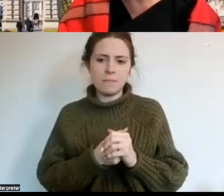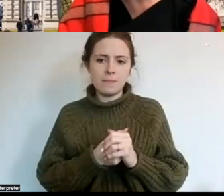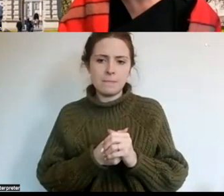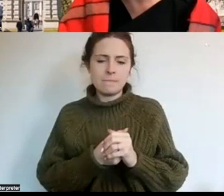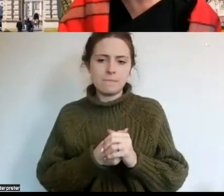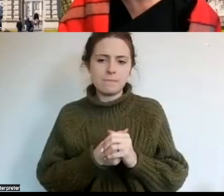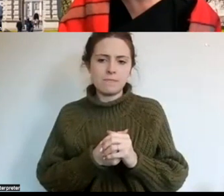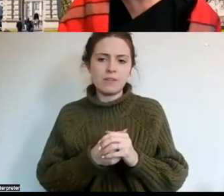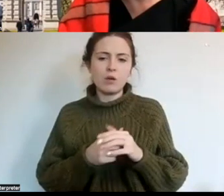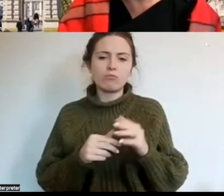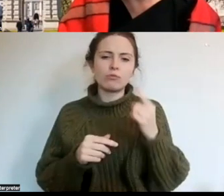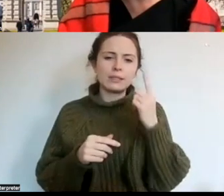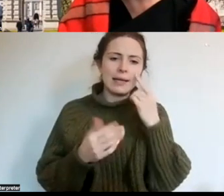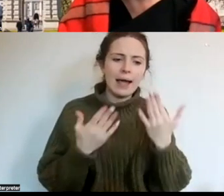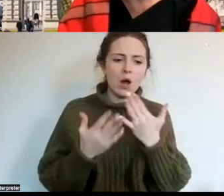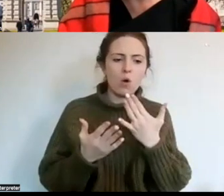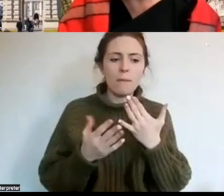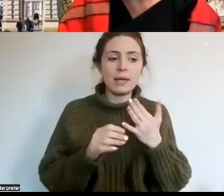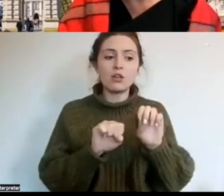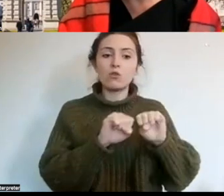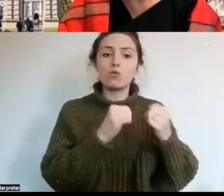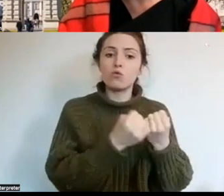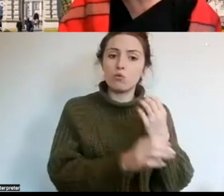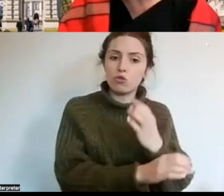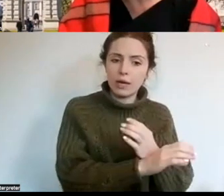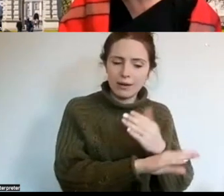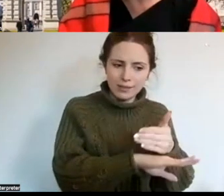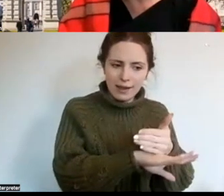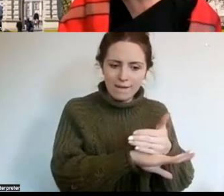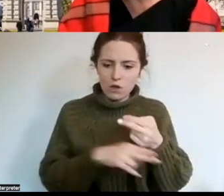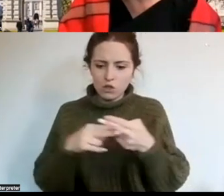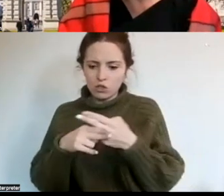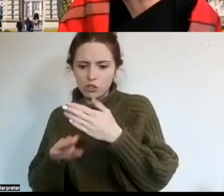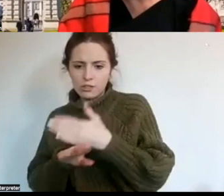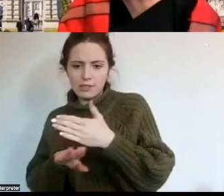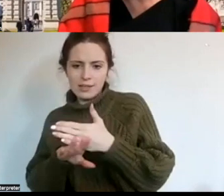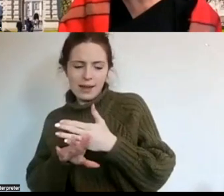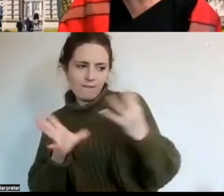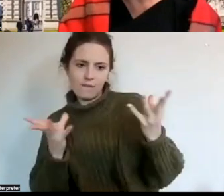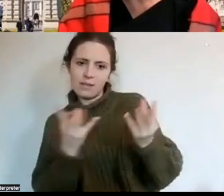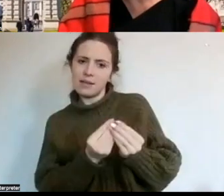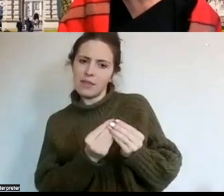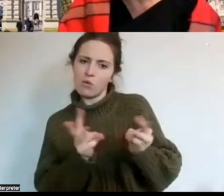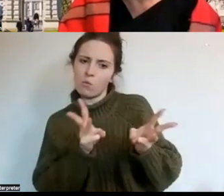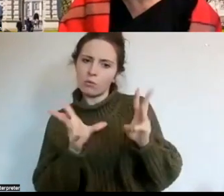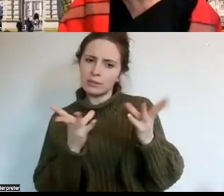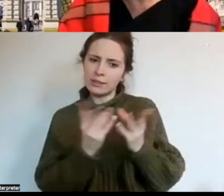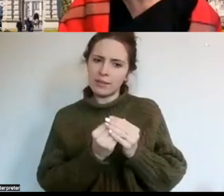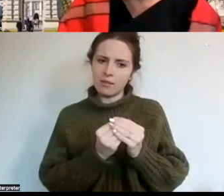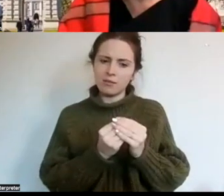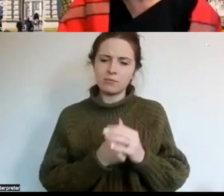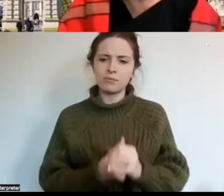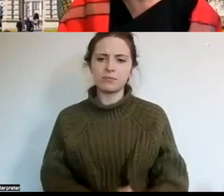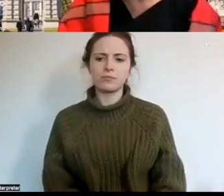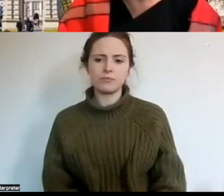how do we bridge that and how do they work together? And then the other challenge that they talked about was that, you know,